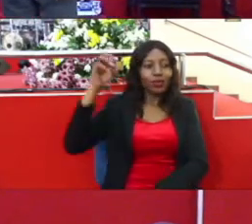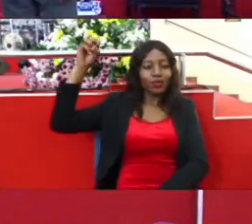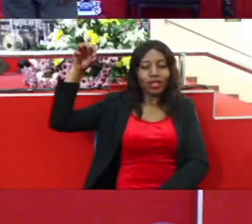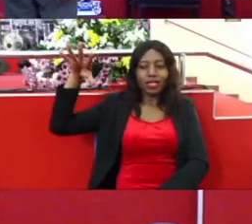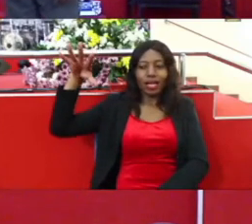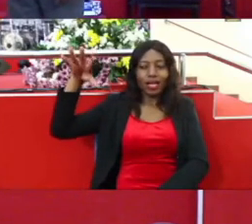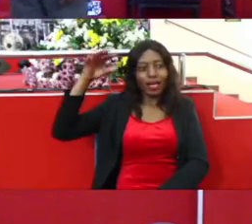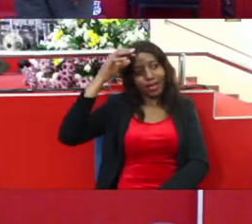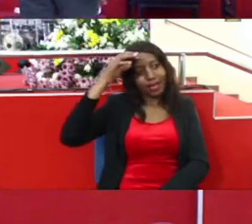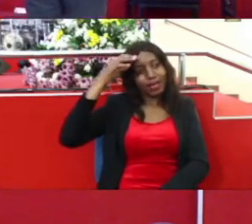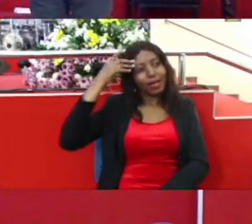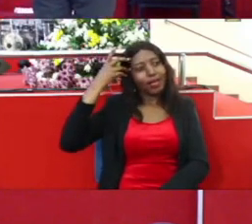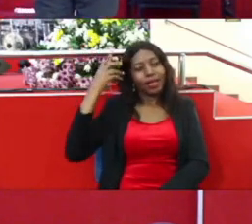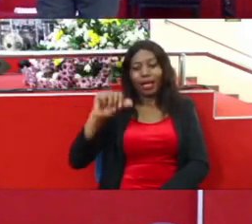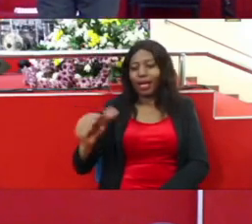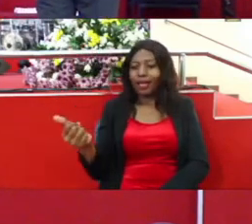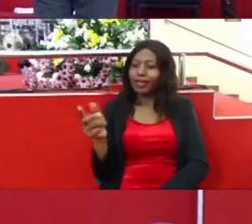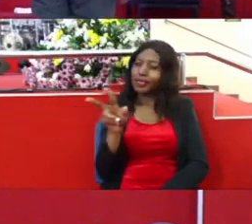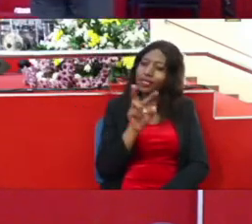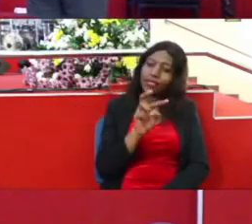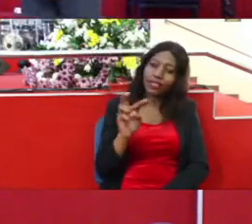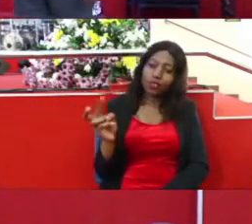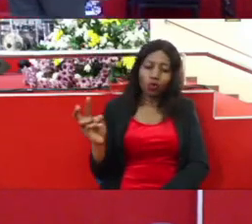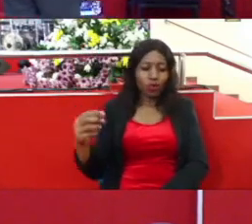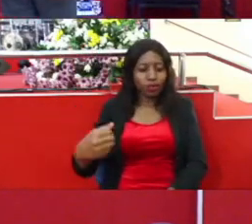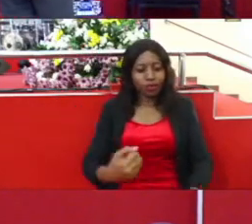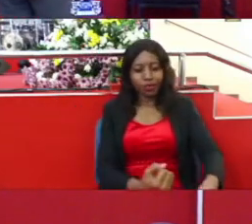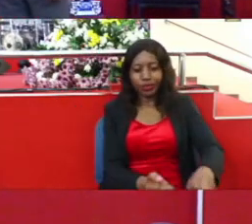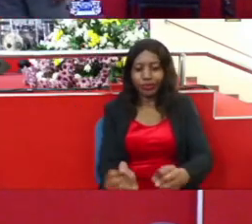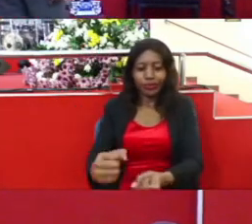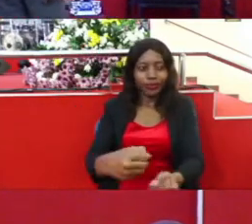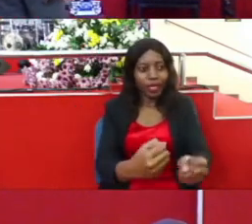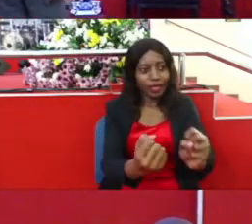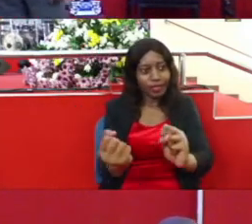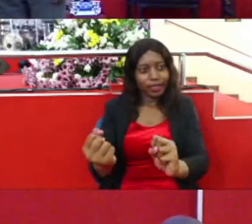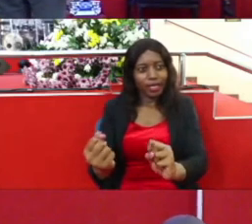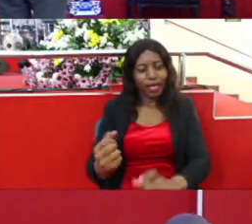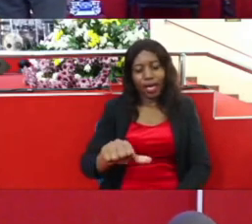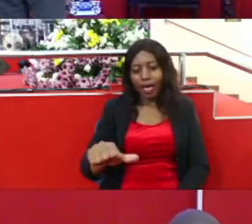watching the tides. Wengine wameketi tu wakiangalia mawimbi. Of course others are in the water swimming and